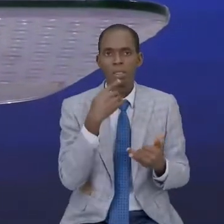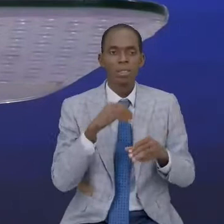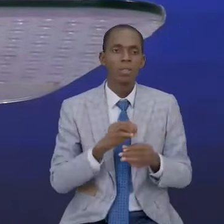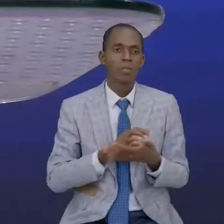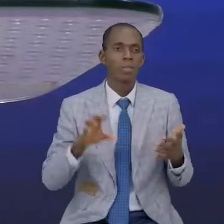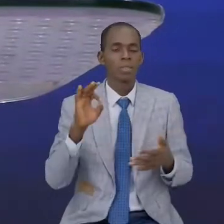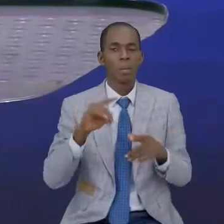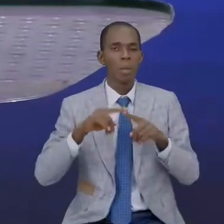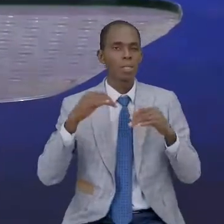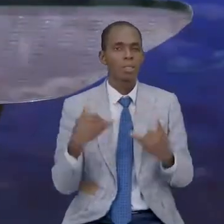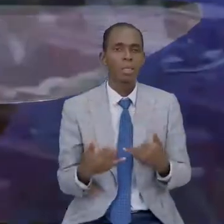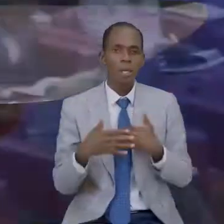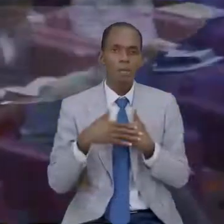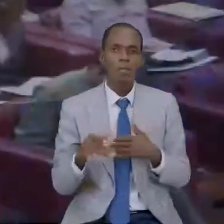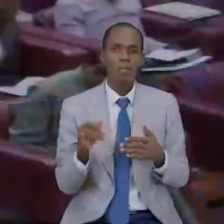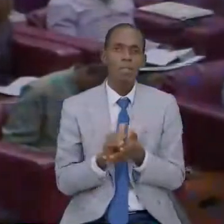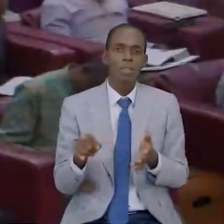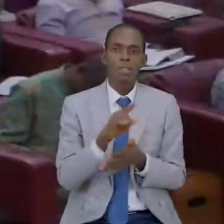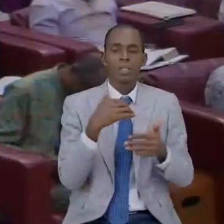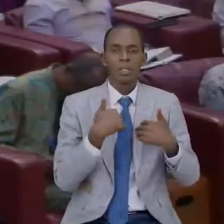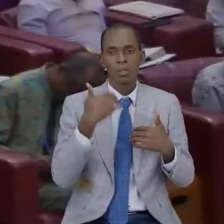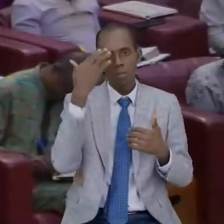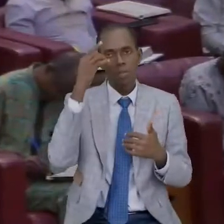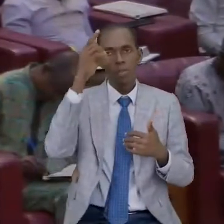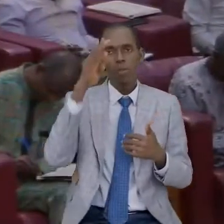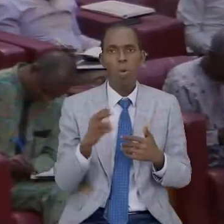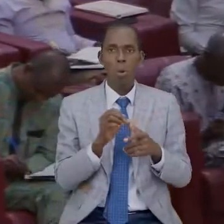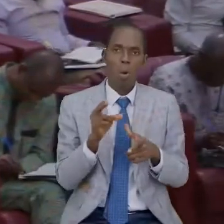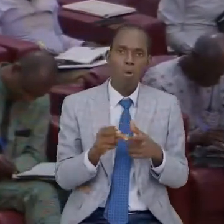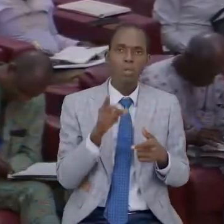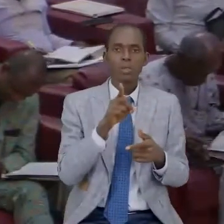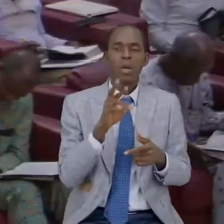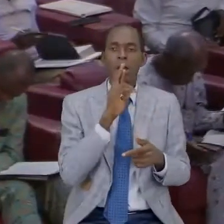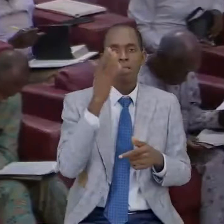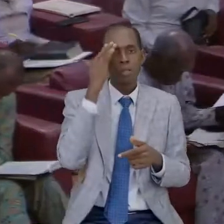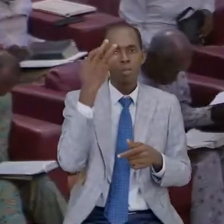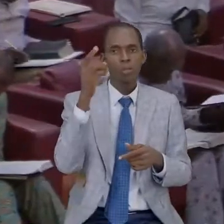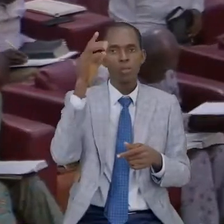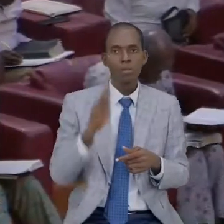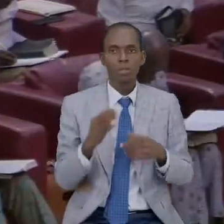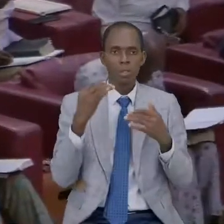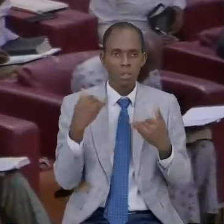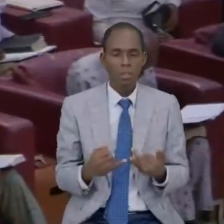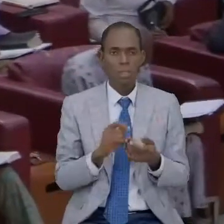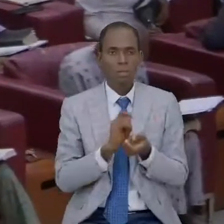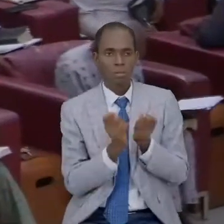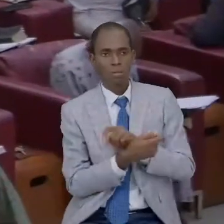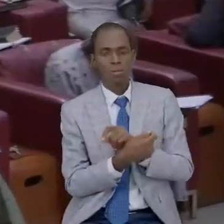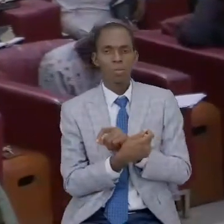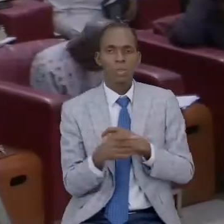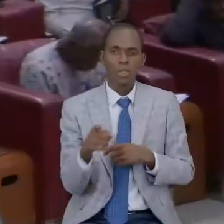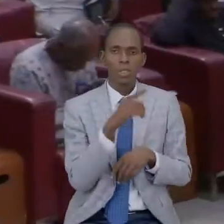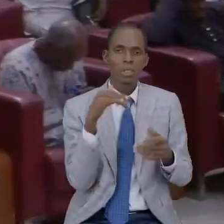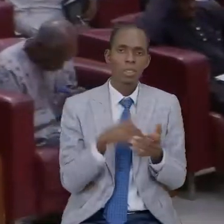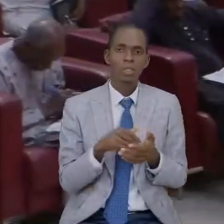9, but now, after that ye have known God, or rather, had known of God, how turn ye again